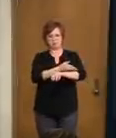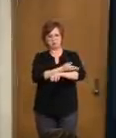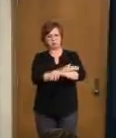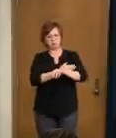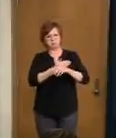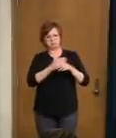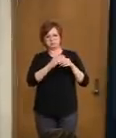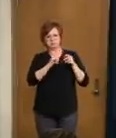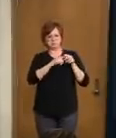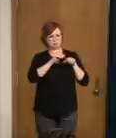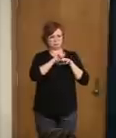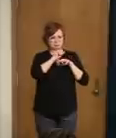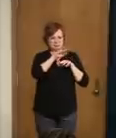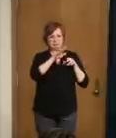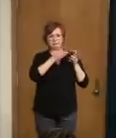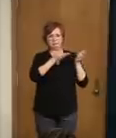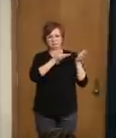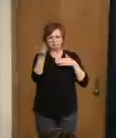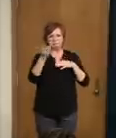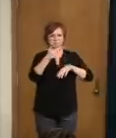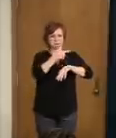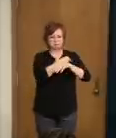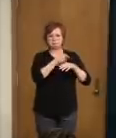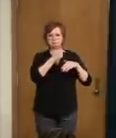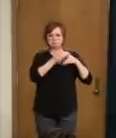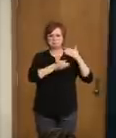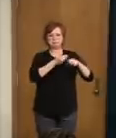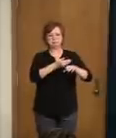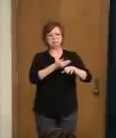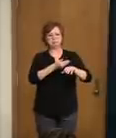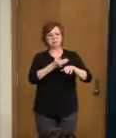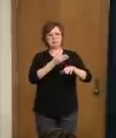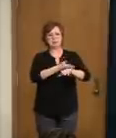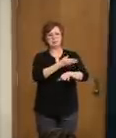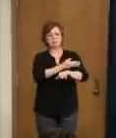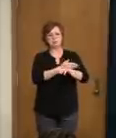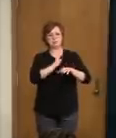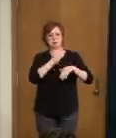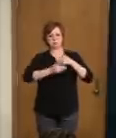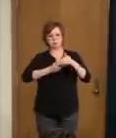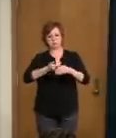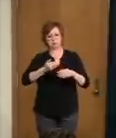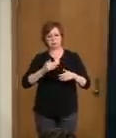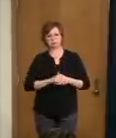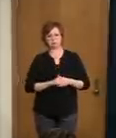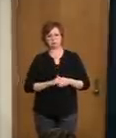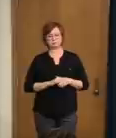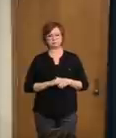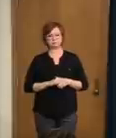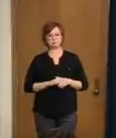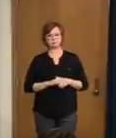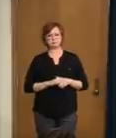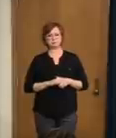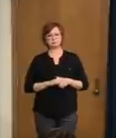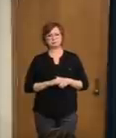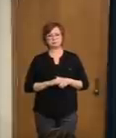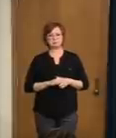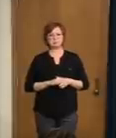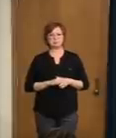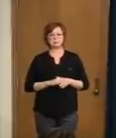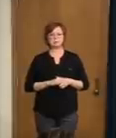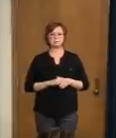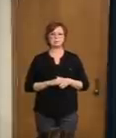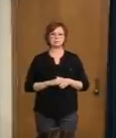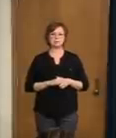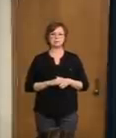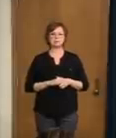the allocations that we're receiving. In fact, we anticipate as we continue to